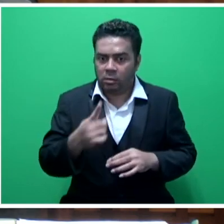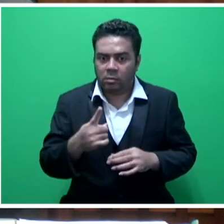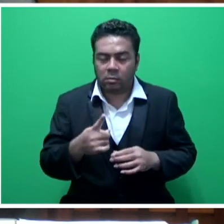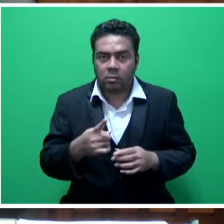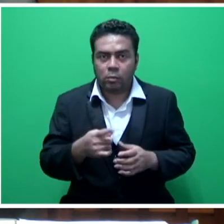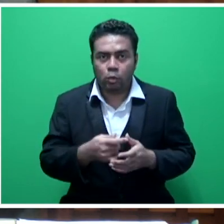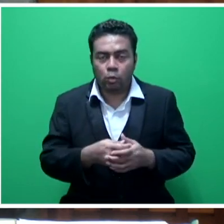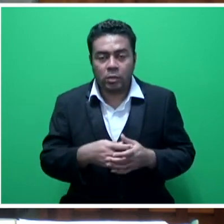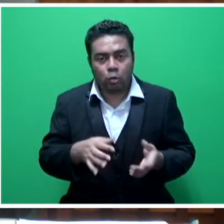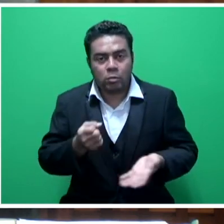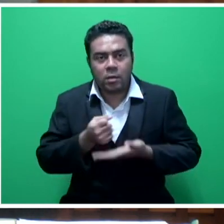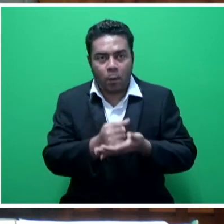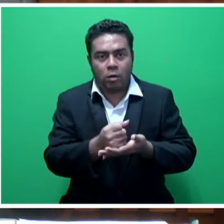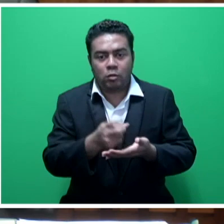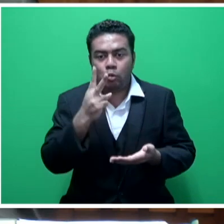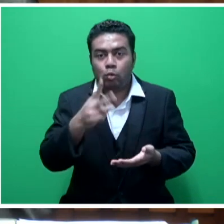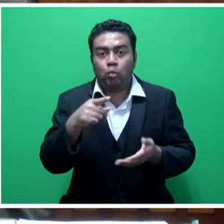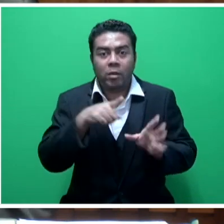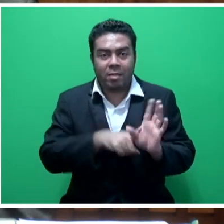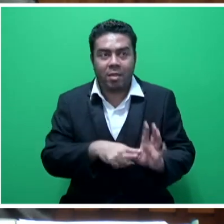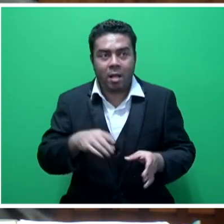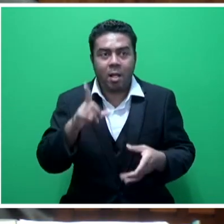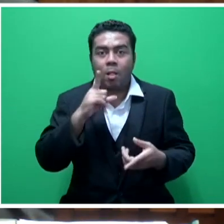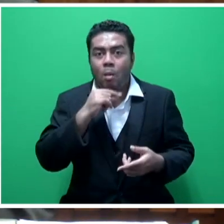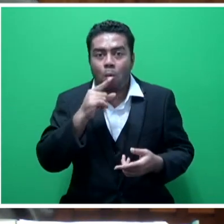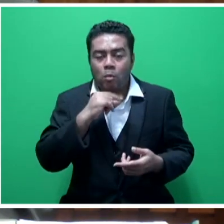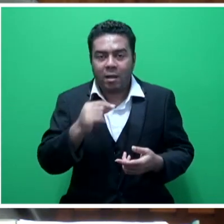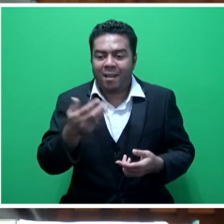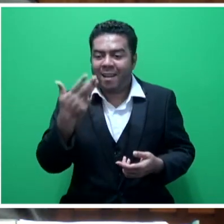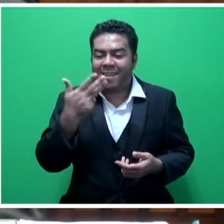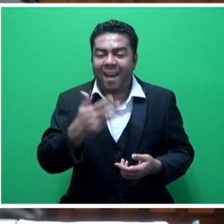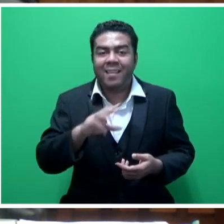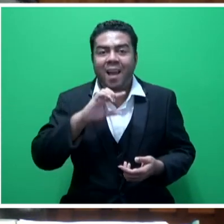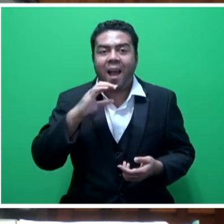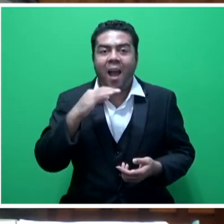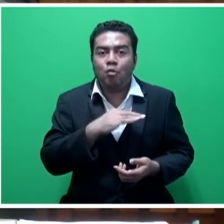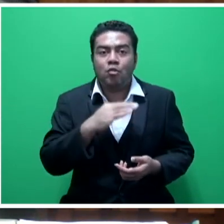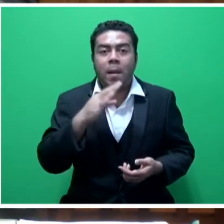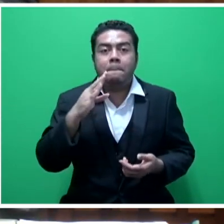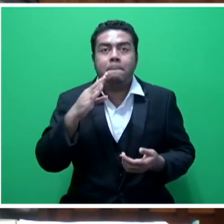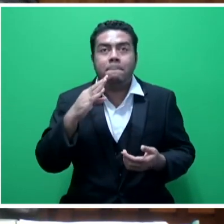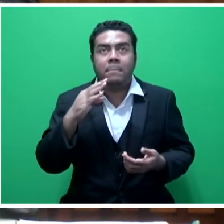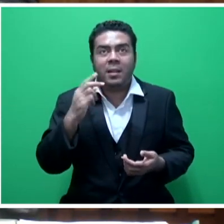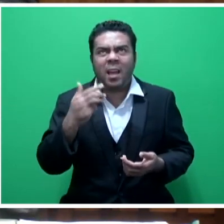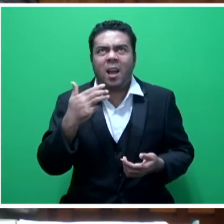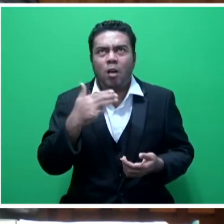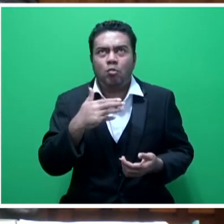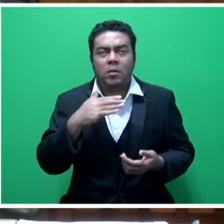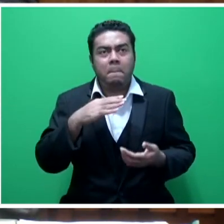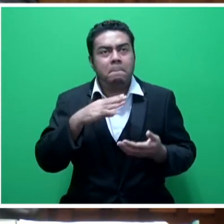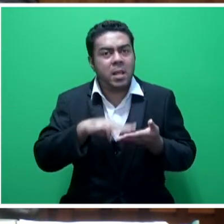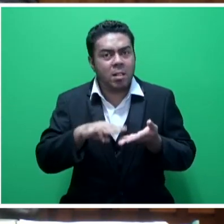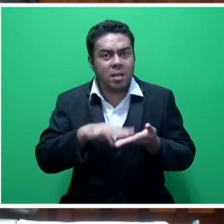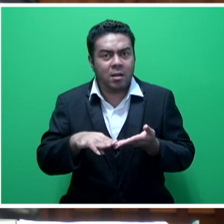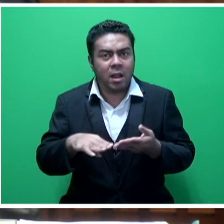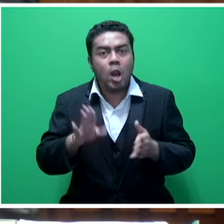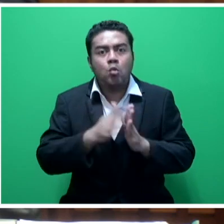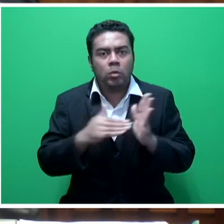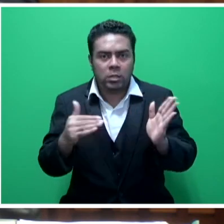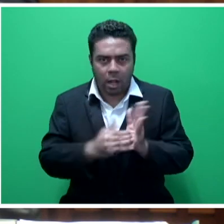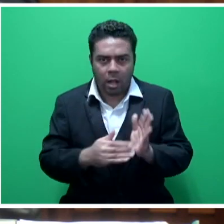New Zealand with a 2-year loan of up to 900 million New Zealand dollars, direct taxpayers'